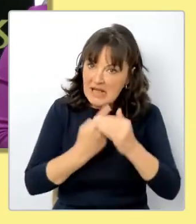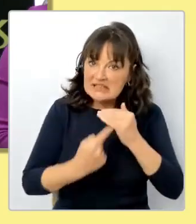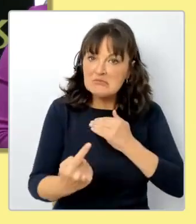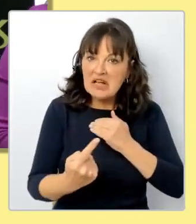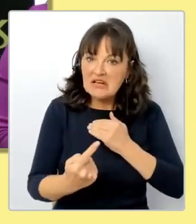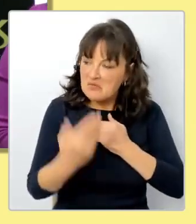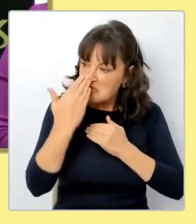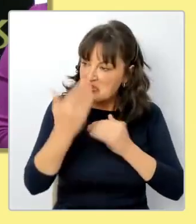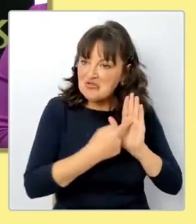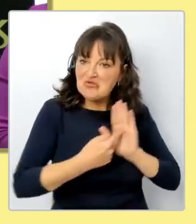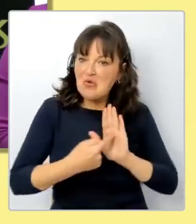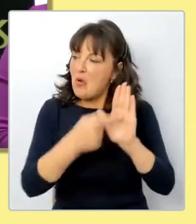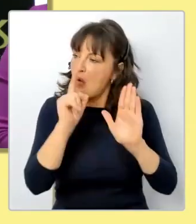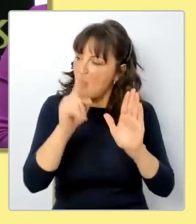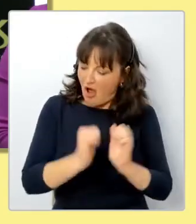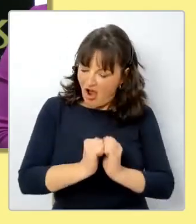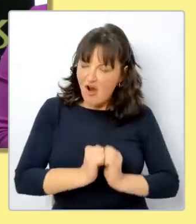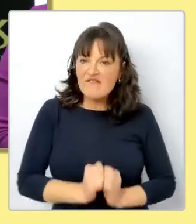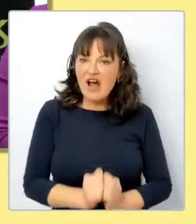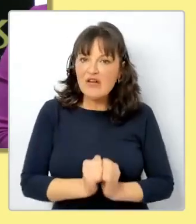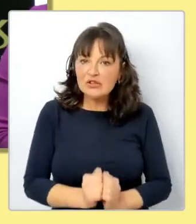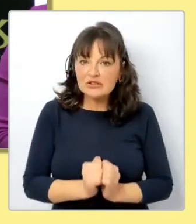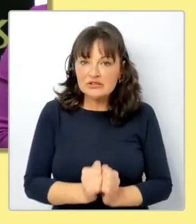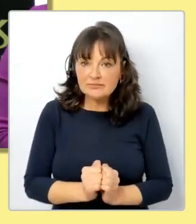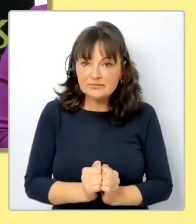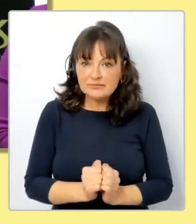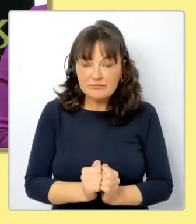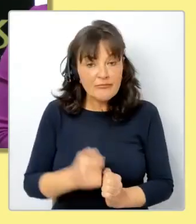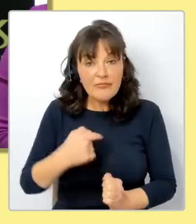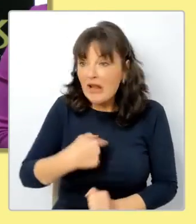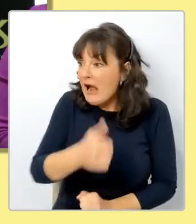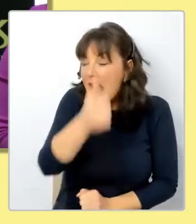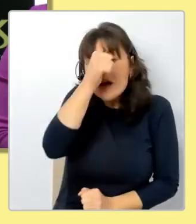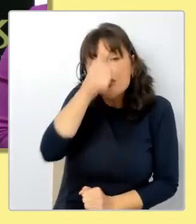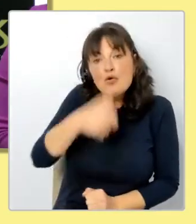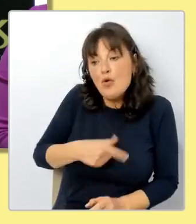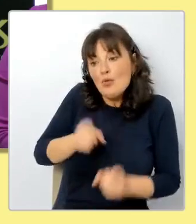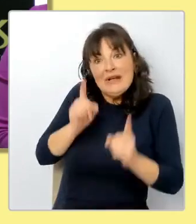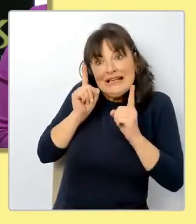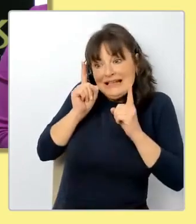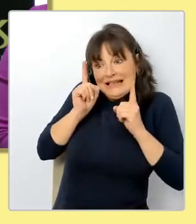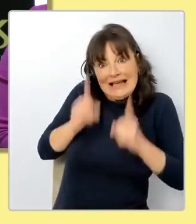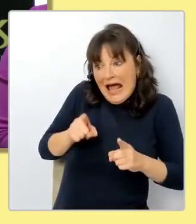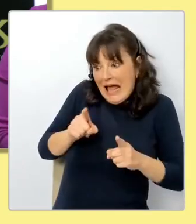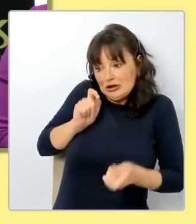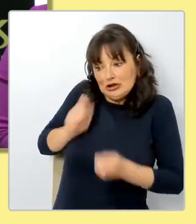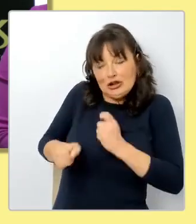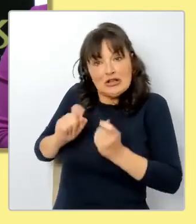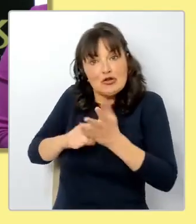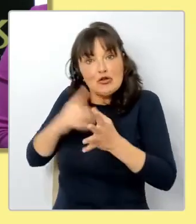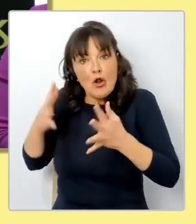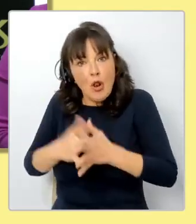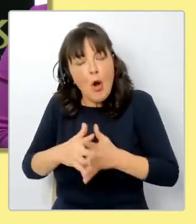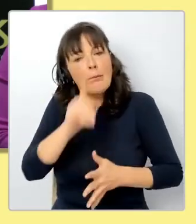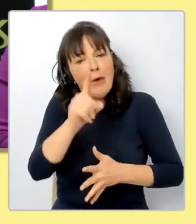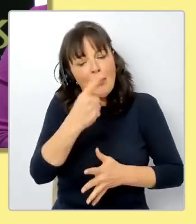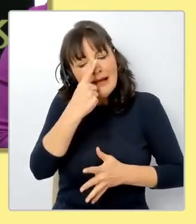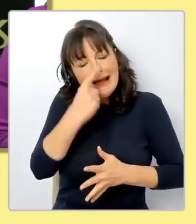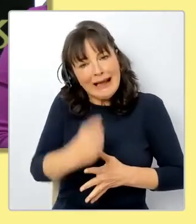everything in our gift, even though the power remains with the UK government, do everything in our gift to give asylum seekers and refugees